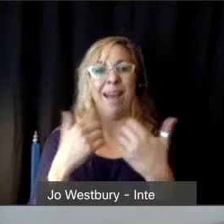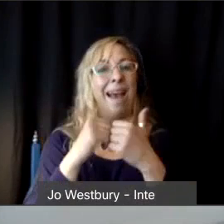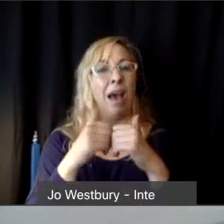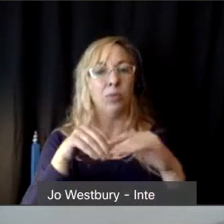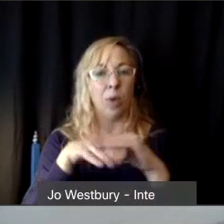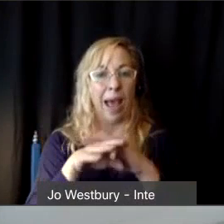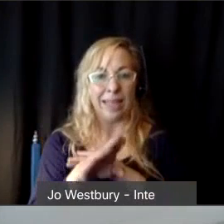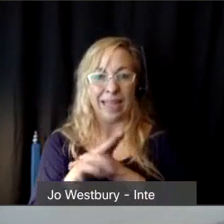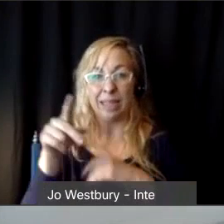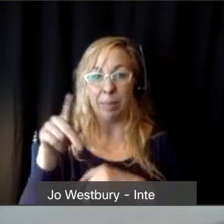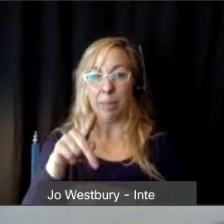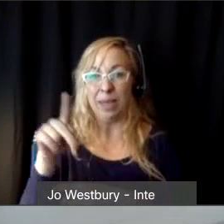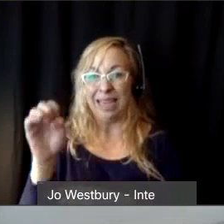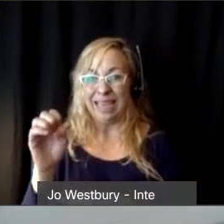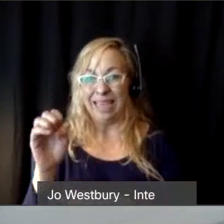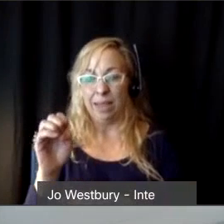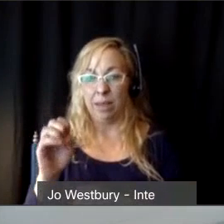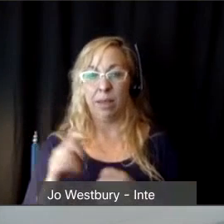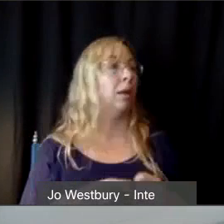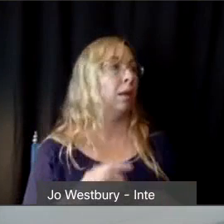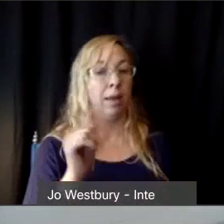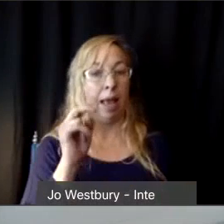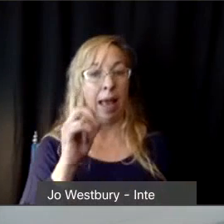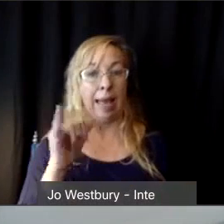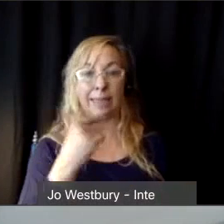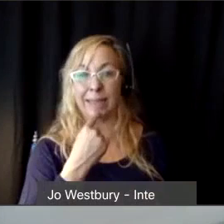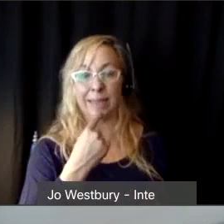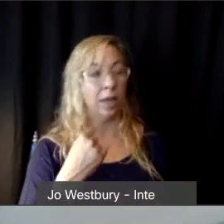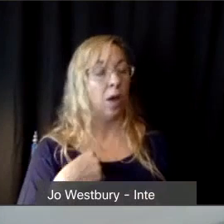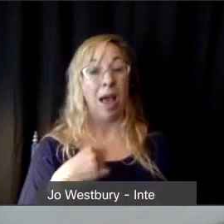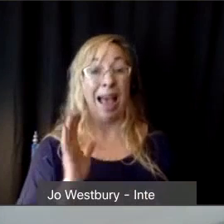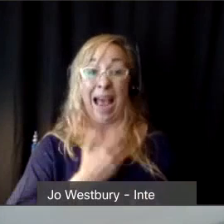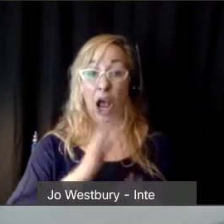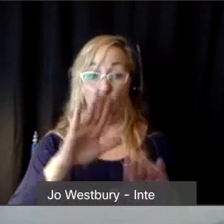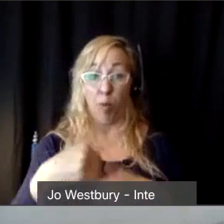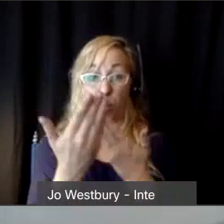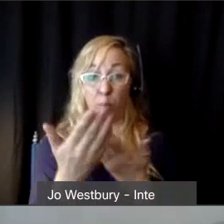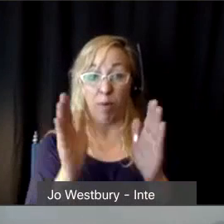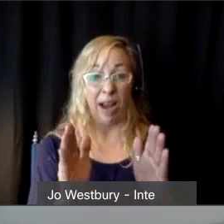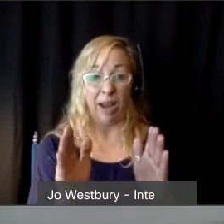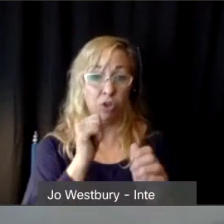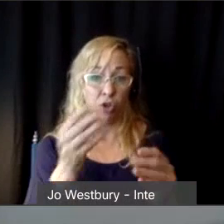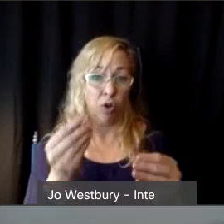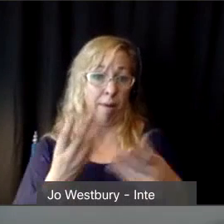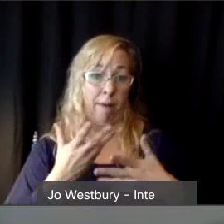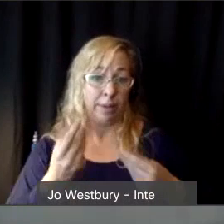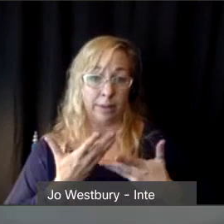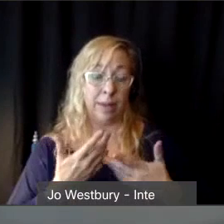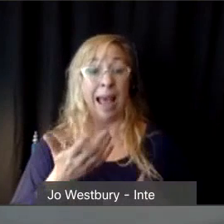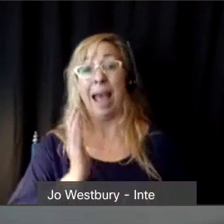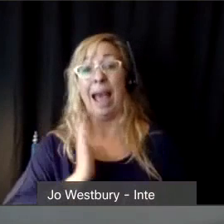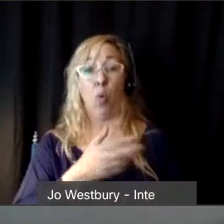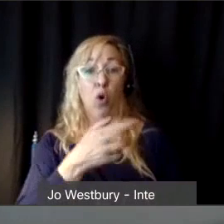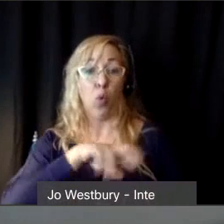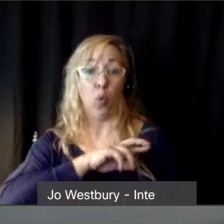it. So we are not hearing from our providers, and our quality resource specialists are